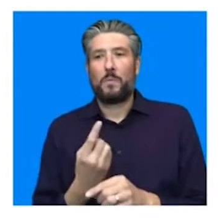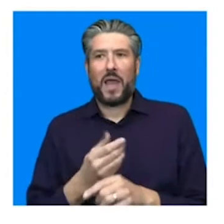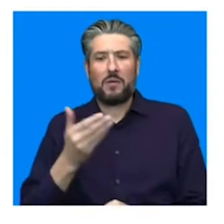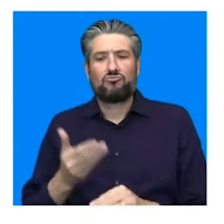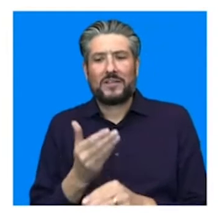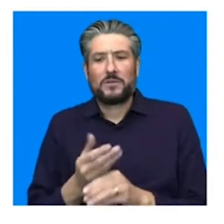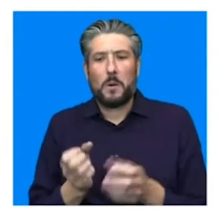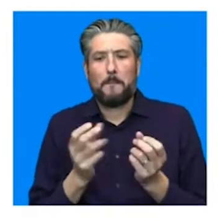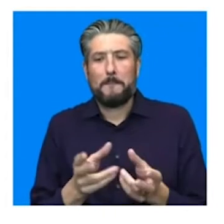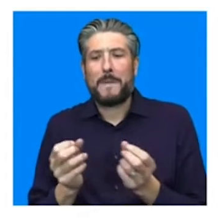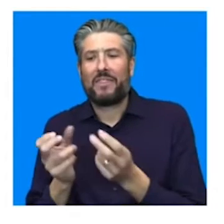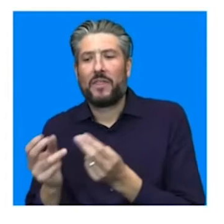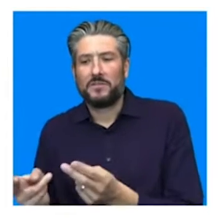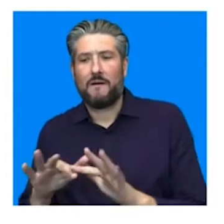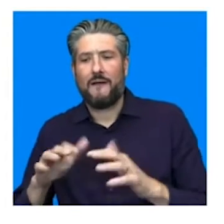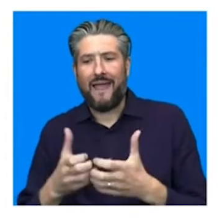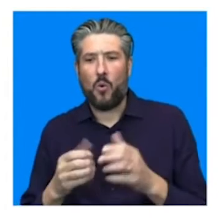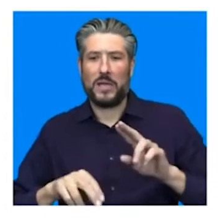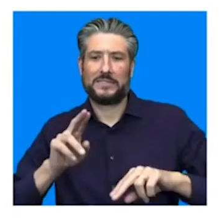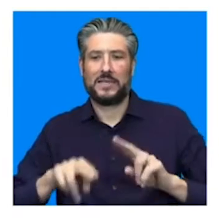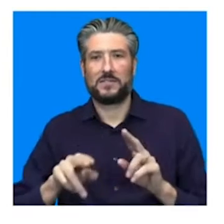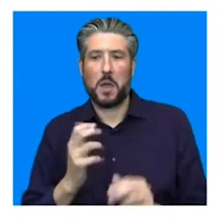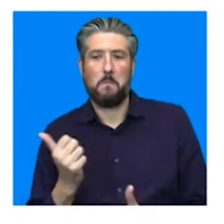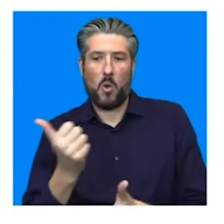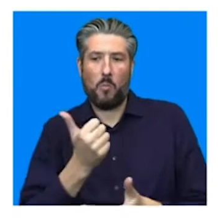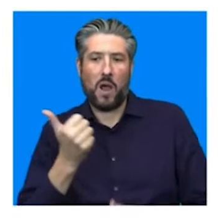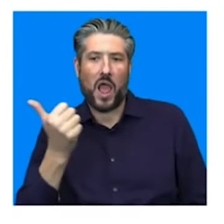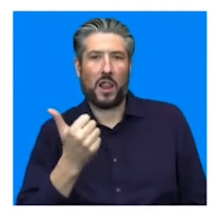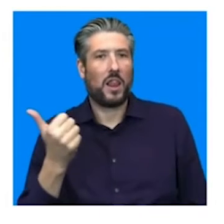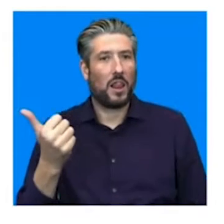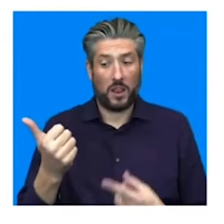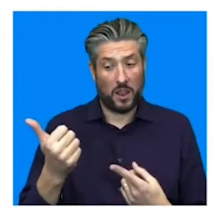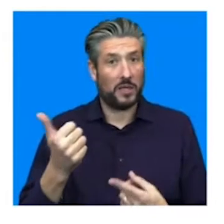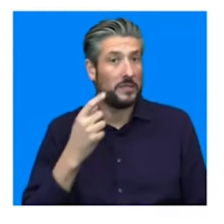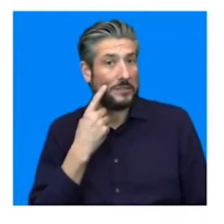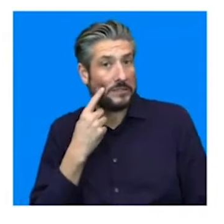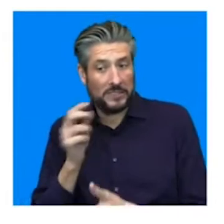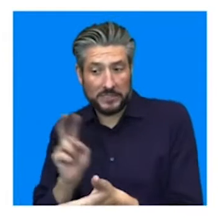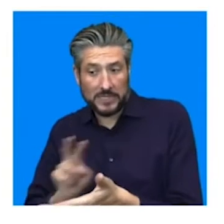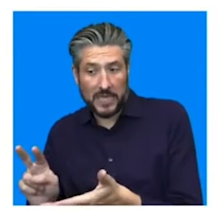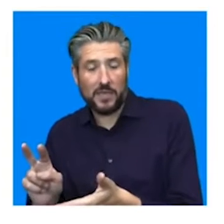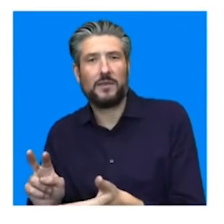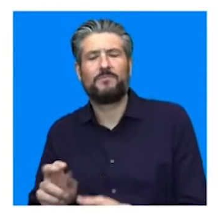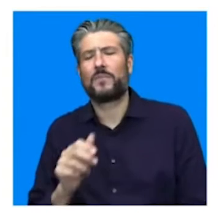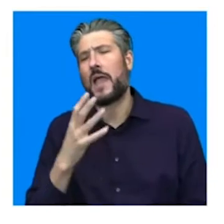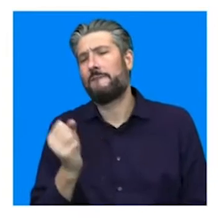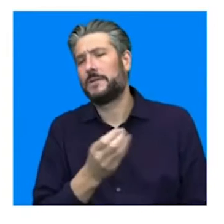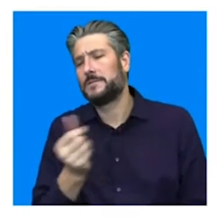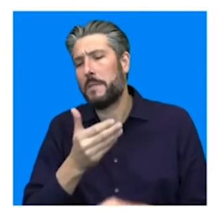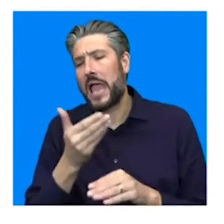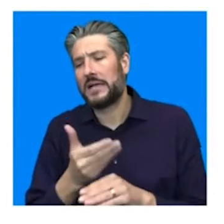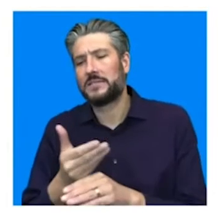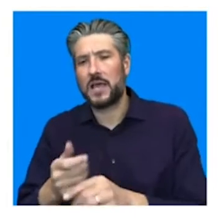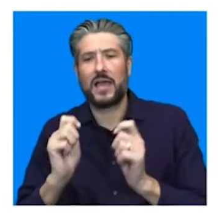whether something is easy to see on mobile. And I'm going to try and do interactive exercises. They may or may not work, but I'm going to